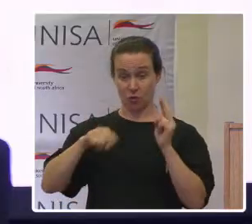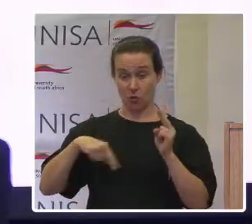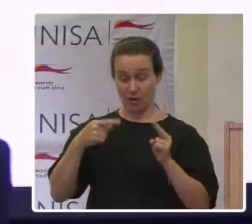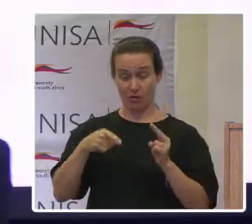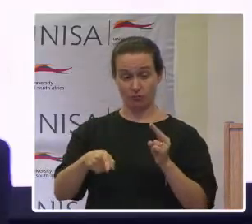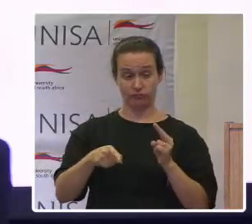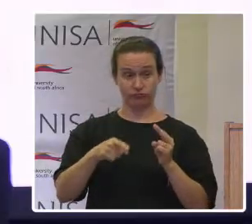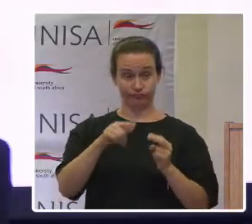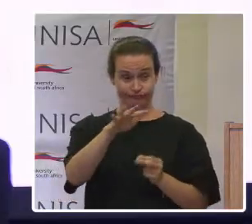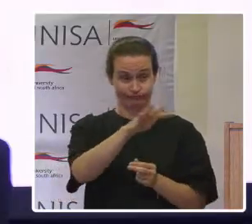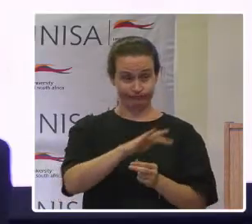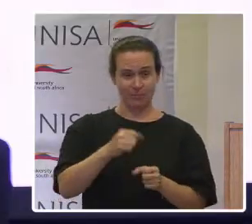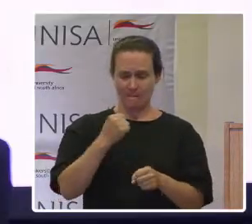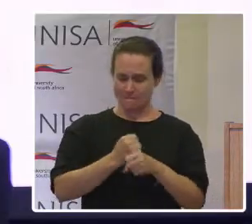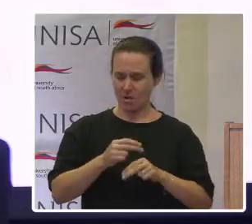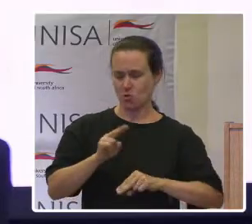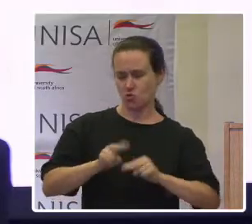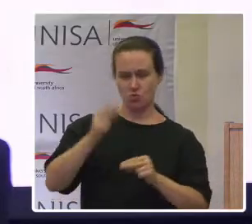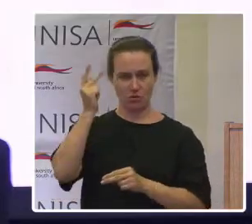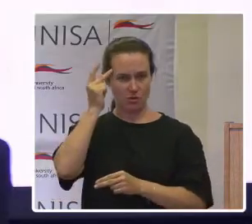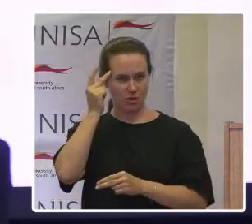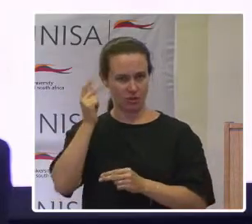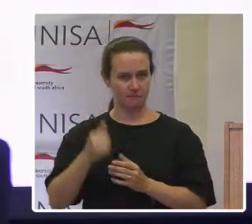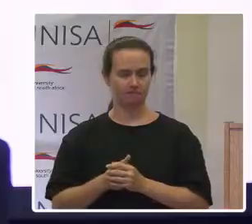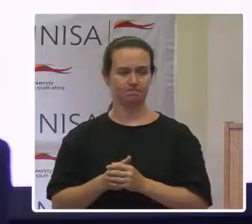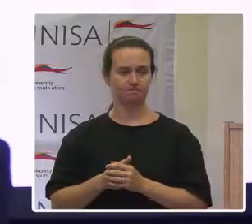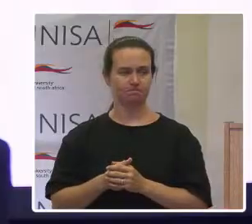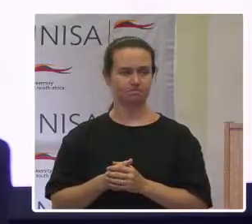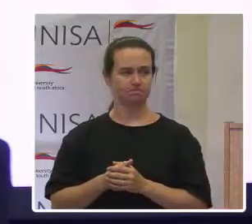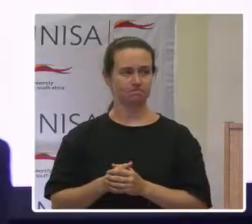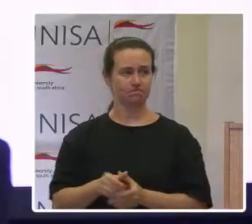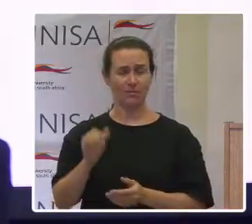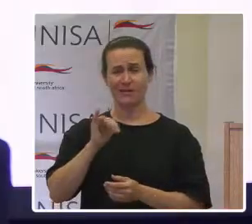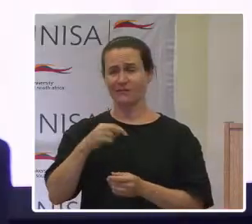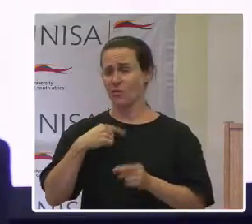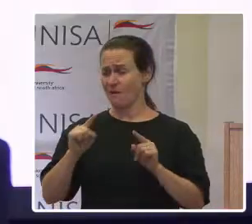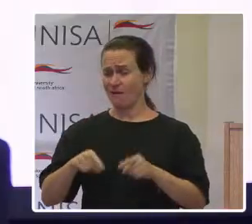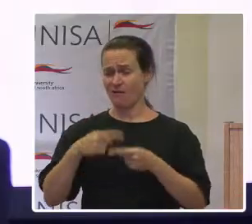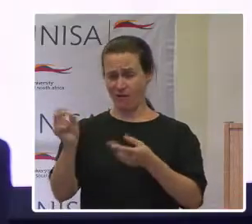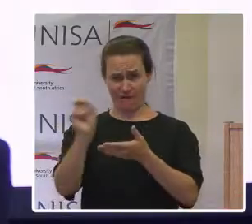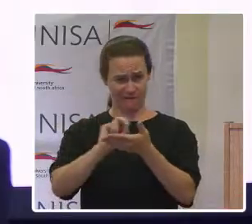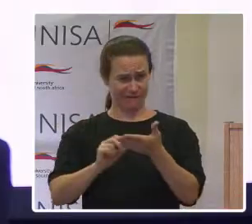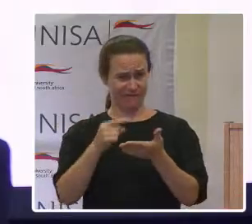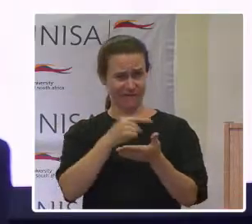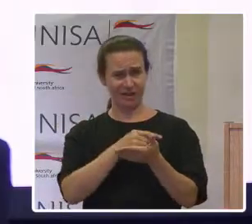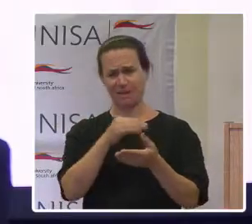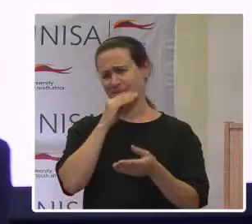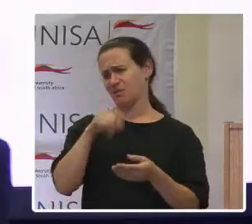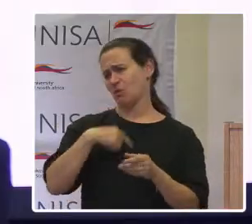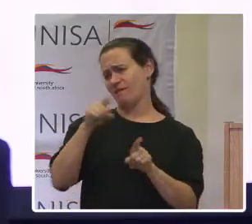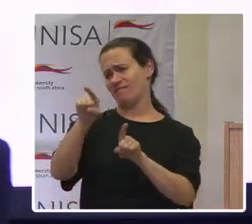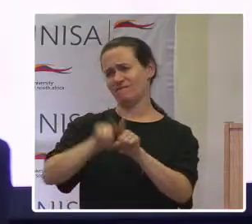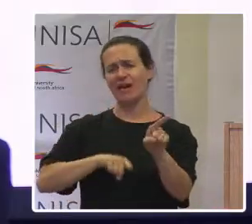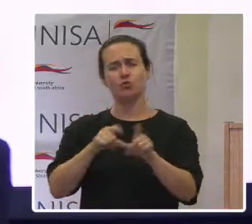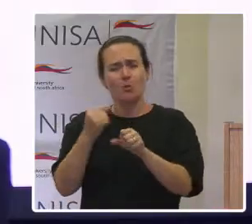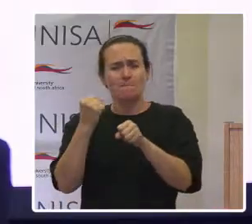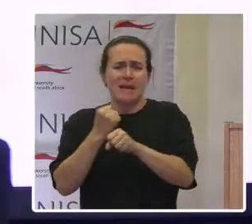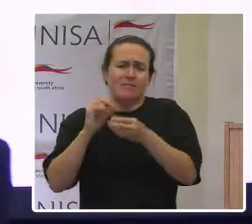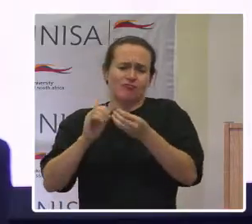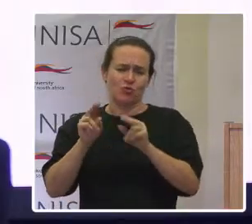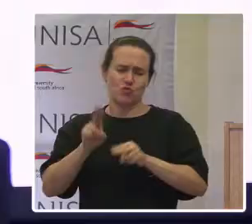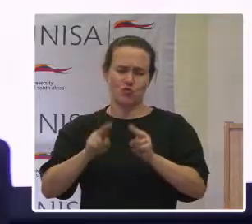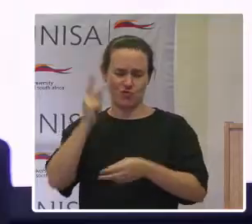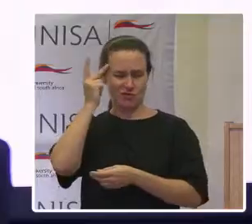that produces new knowledge. So if we cannot fill in this, we will be failing to produce